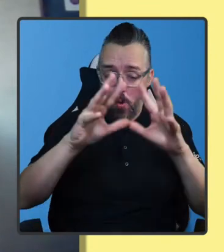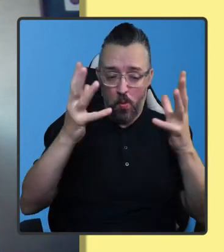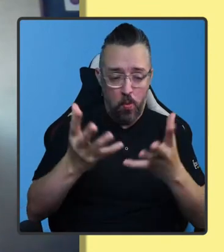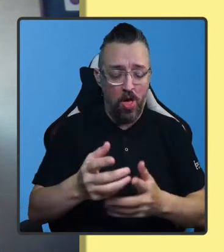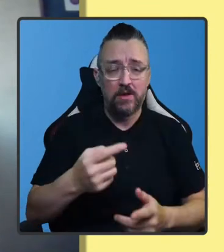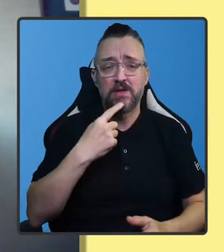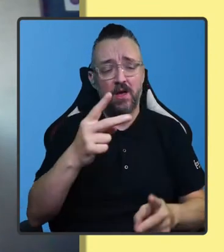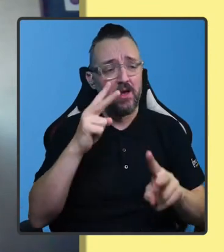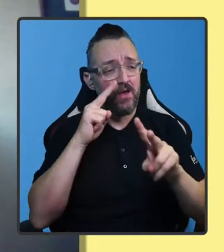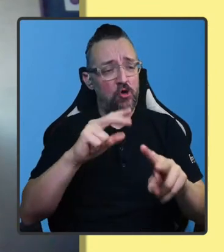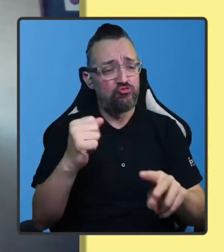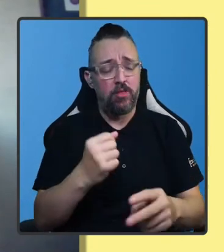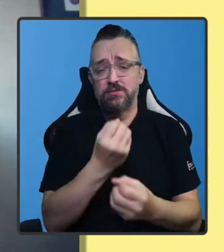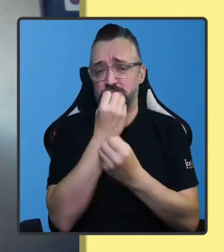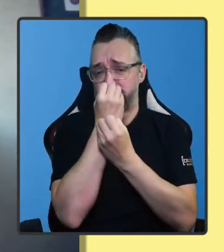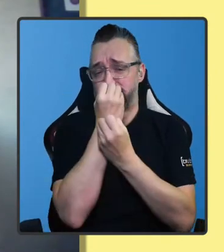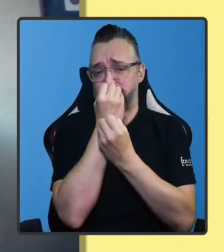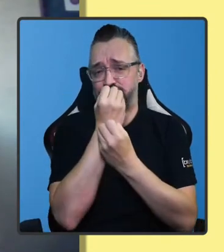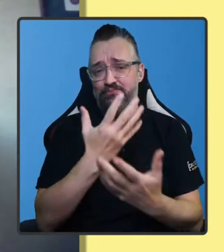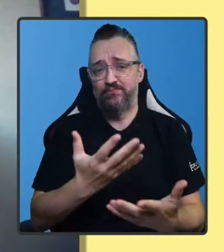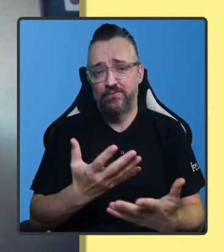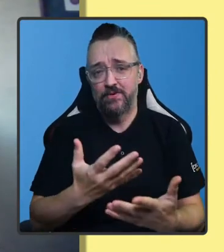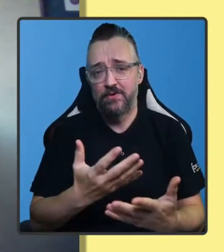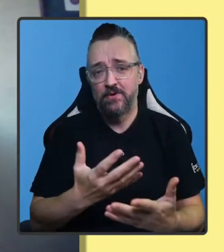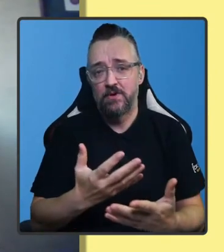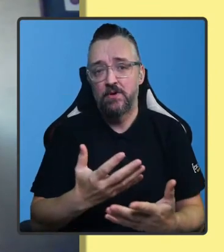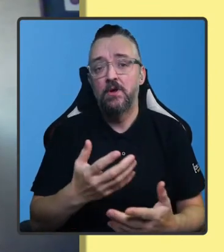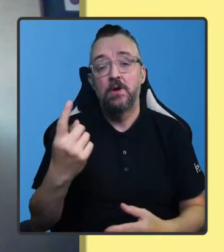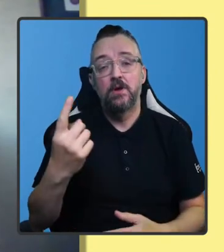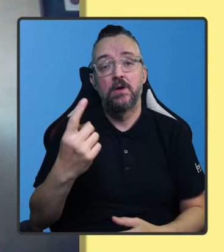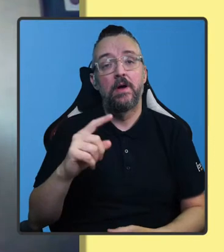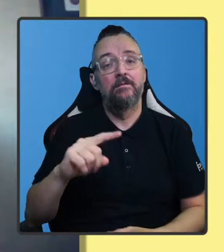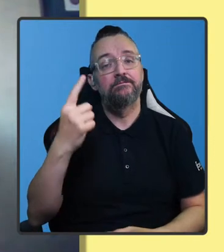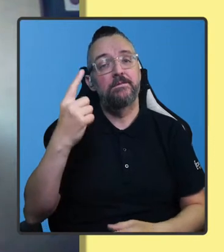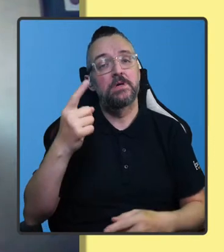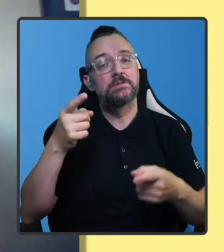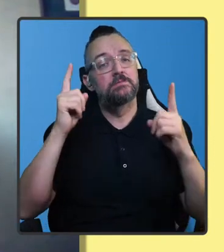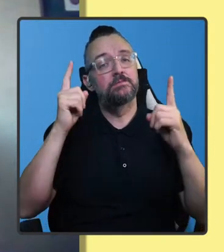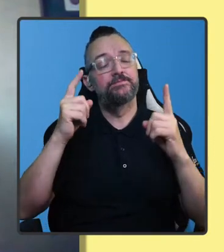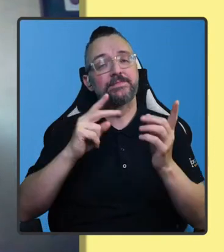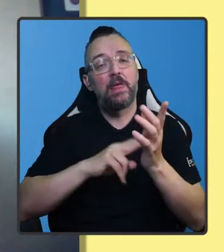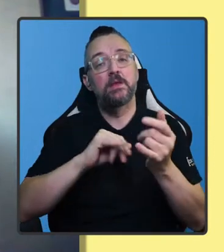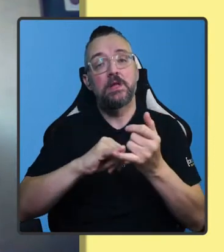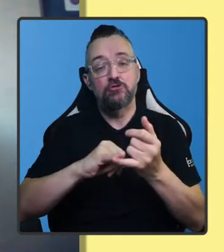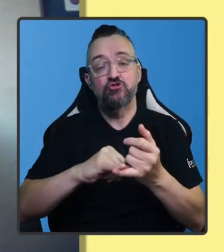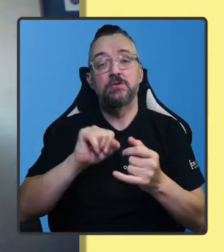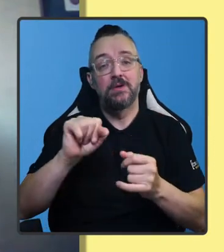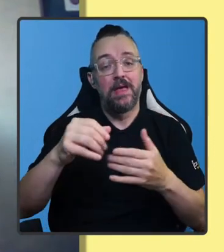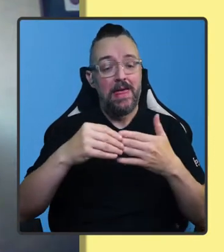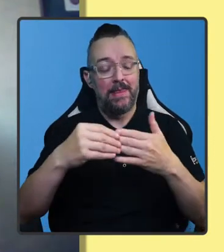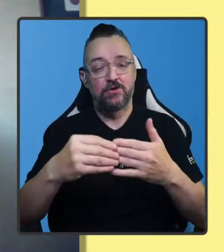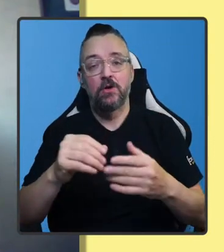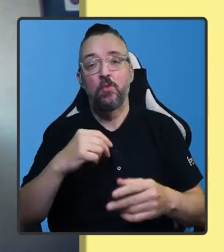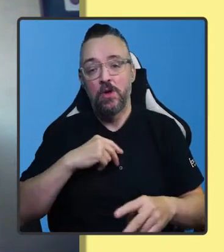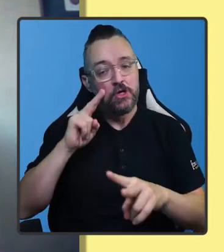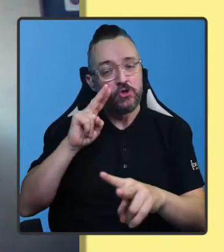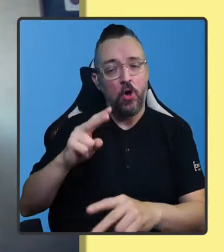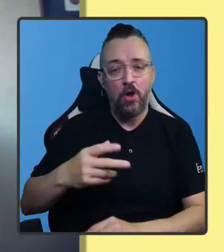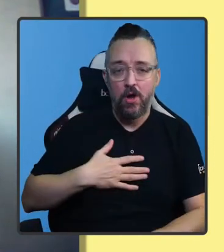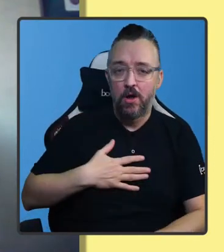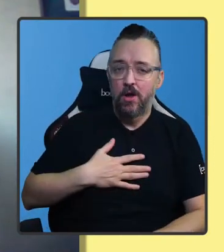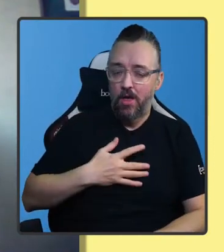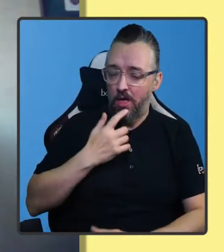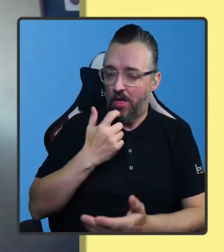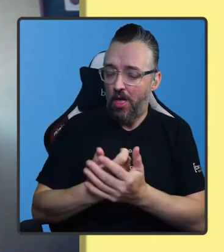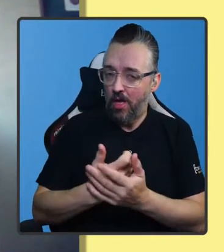what they saw. Through the exemplary leadership of First Minister Nicola Sturgeon, we were given a tantalising preview of how the world